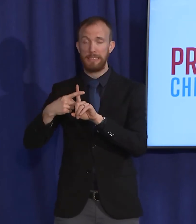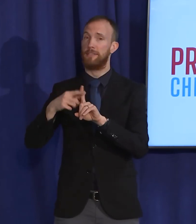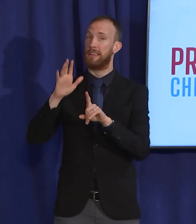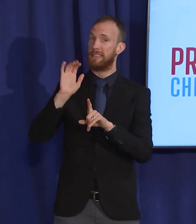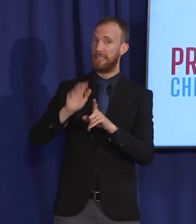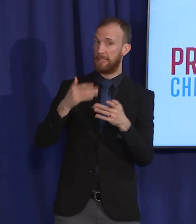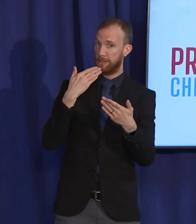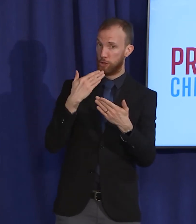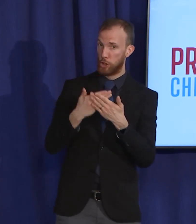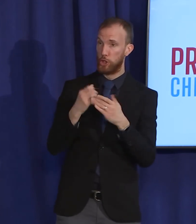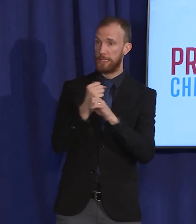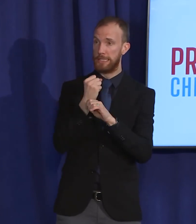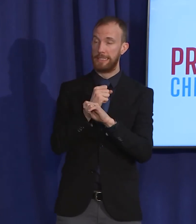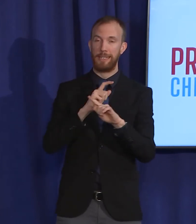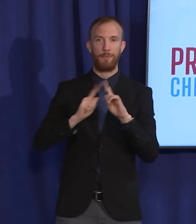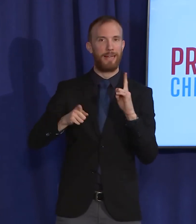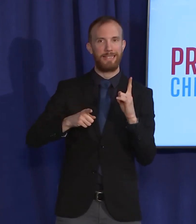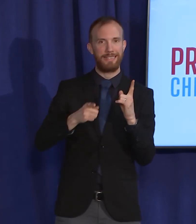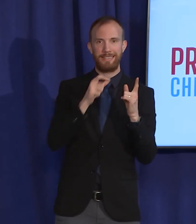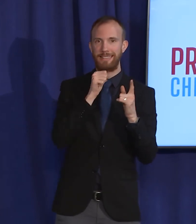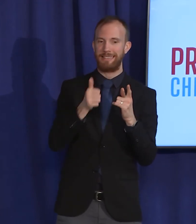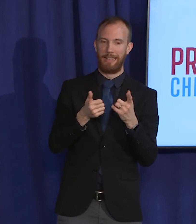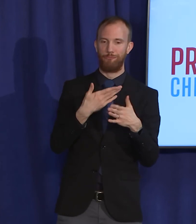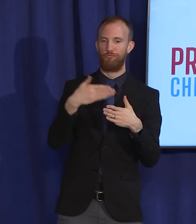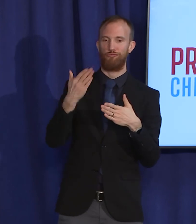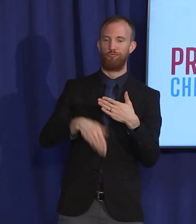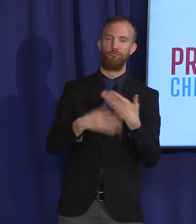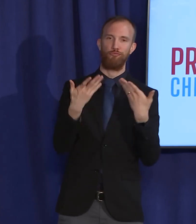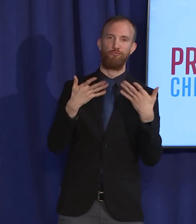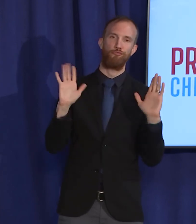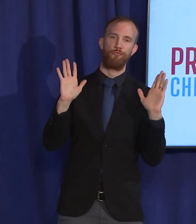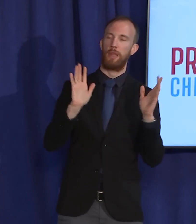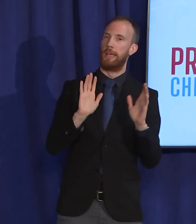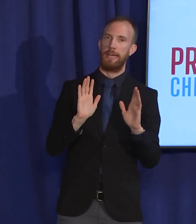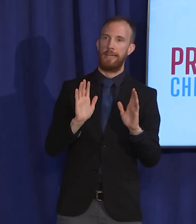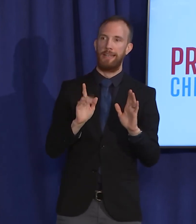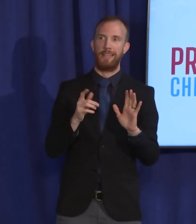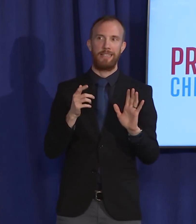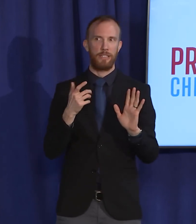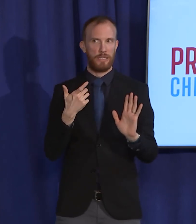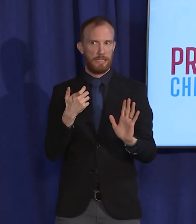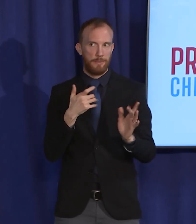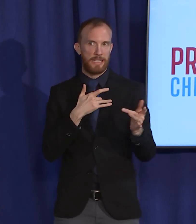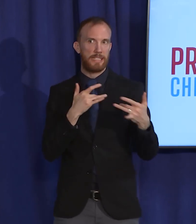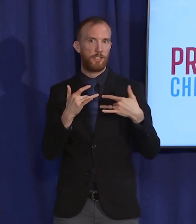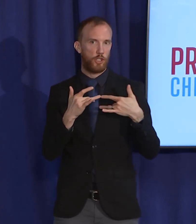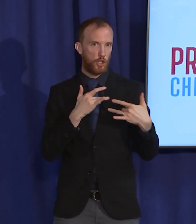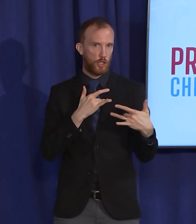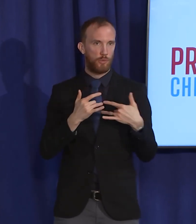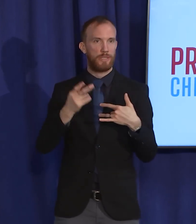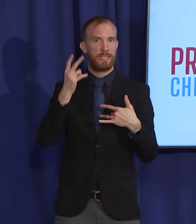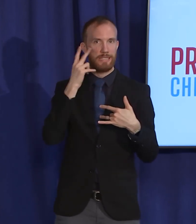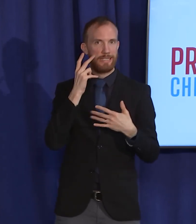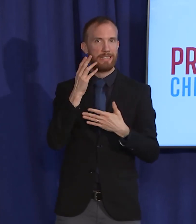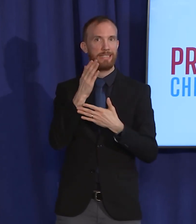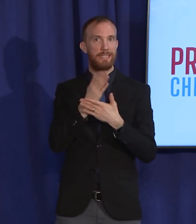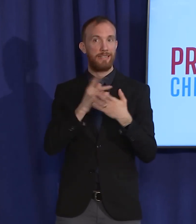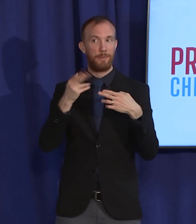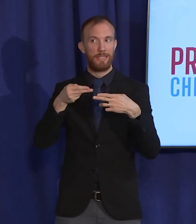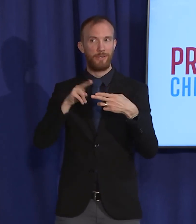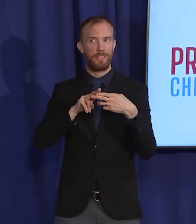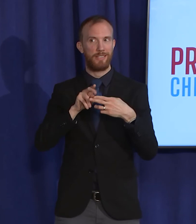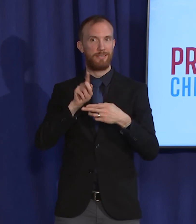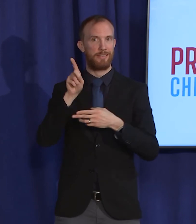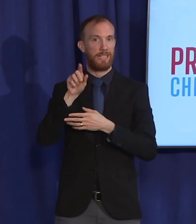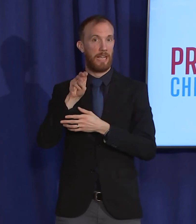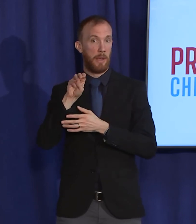But we're not done. And so I am concerned about some of the increases that we've seen in Michigan, for example, which